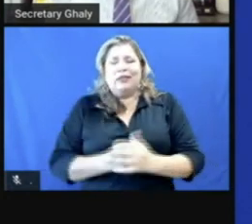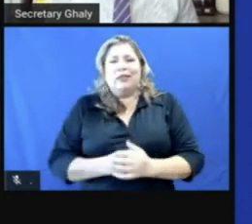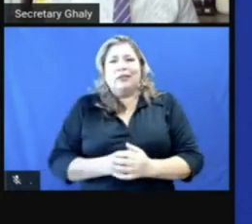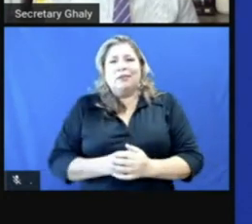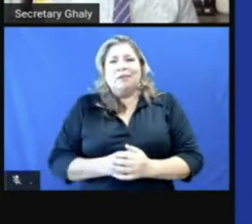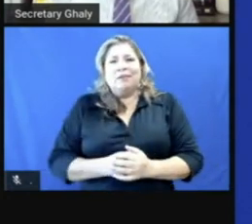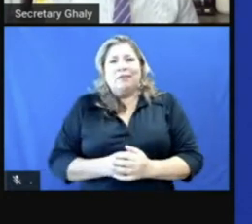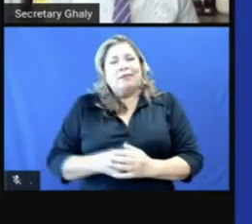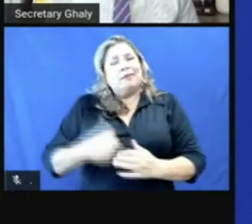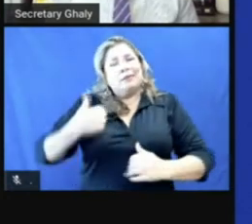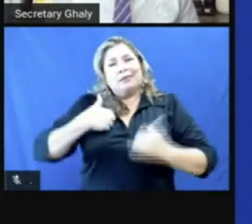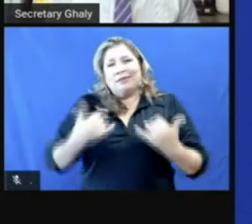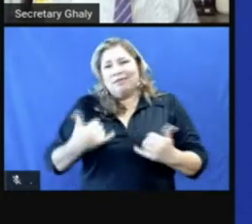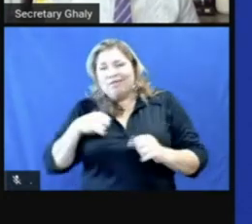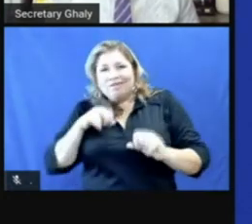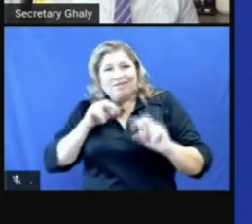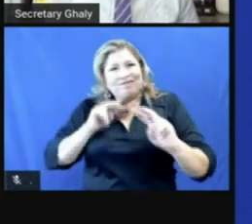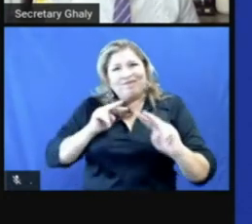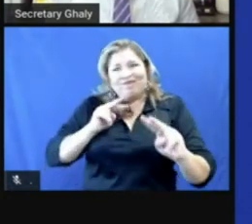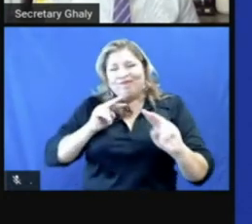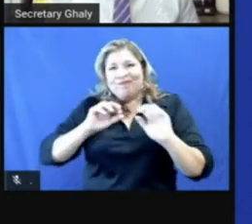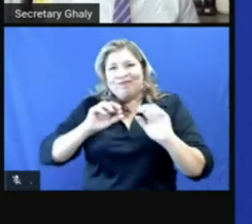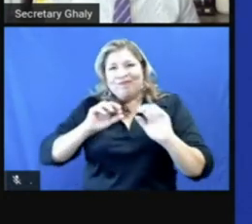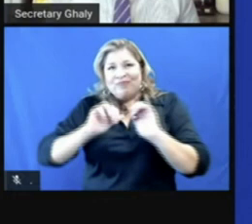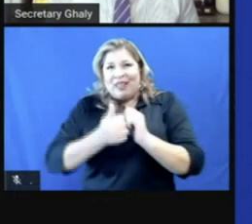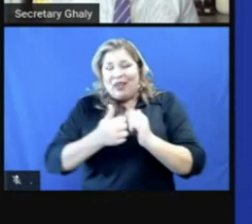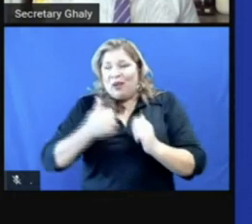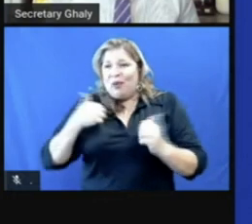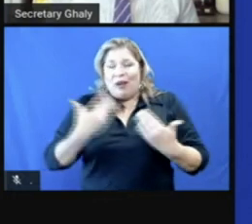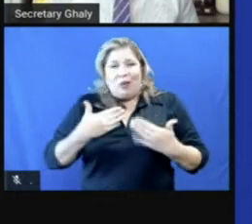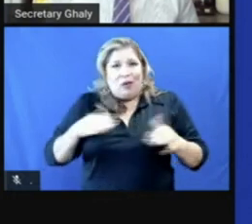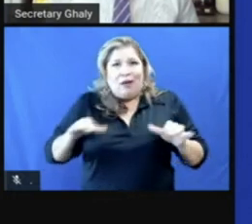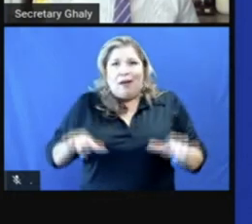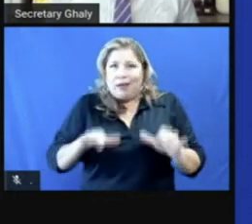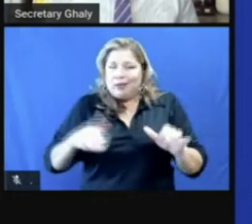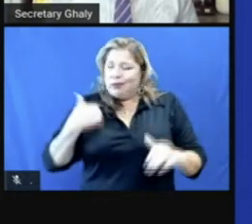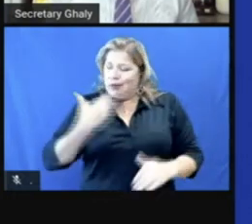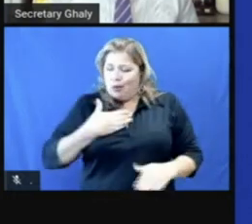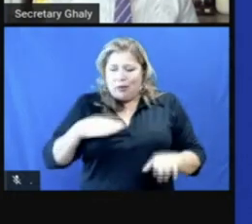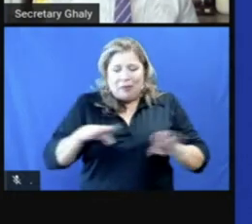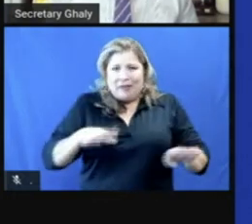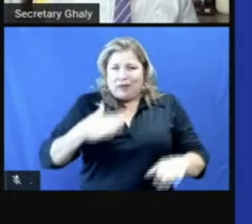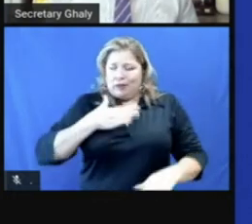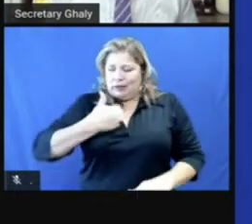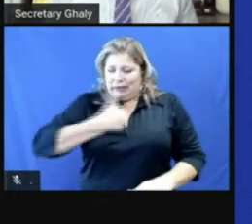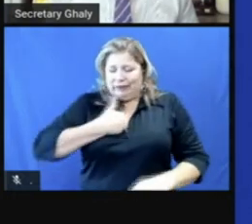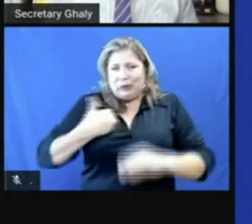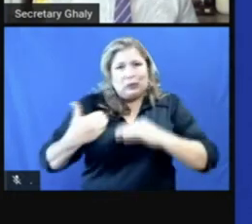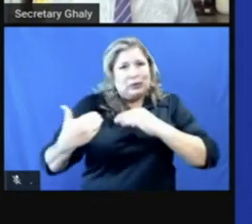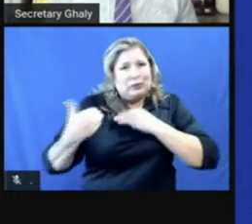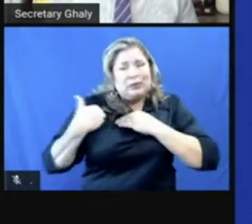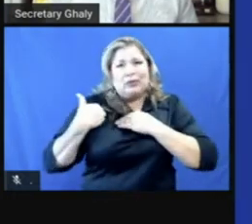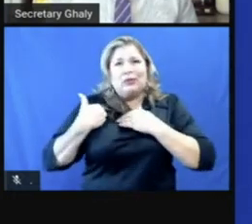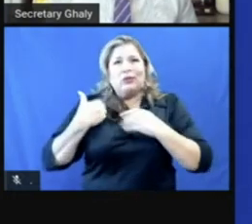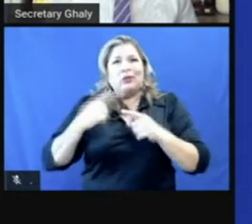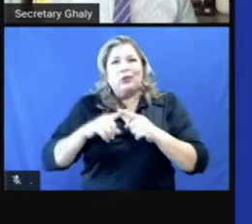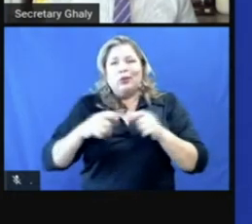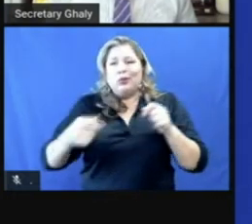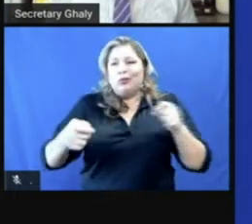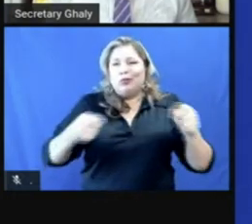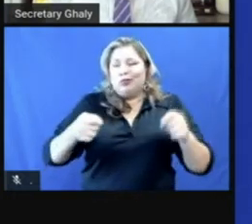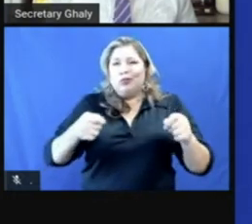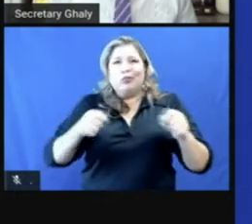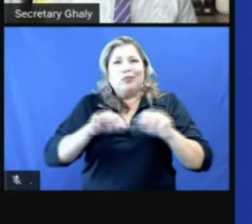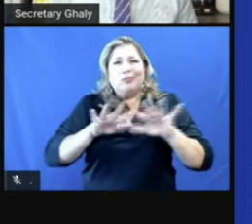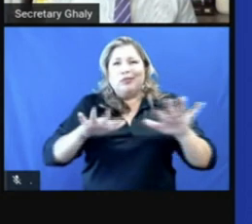watching how our actions help us flatten the curve, bring this surge down, protect our systems and